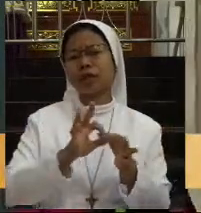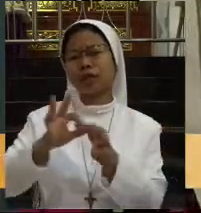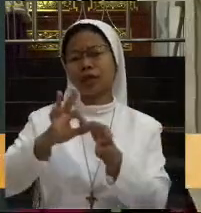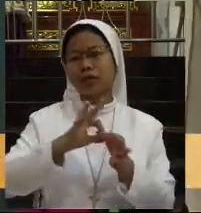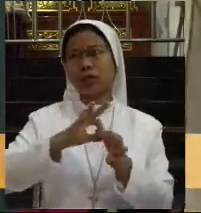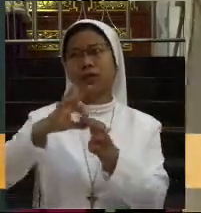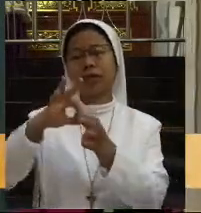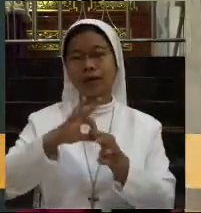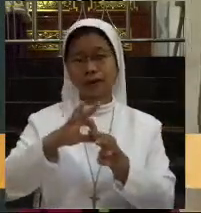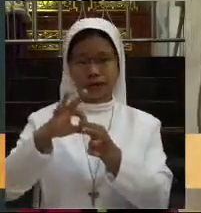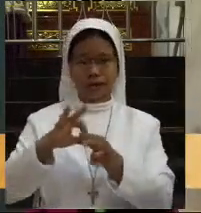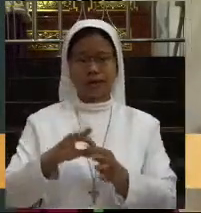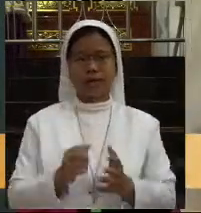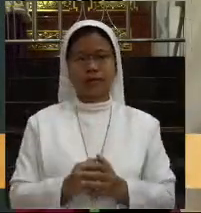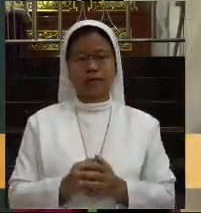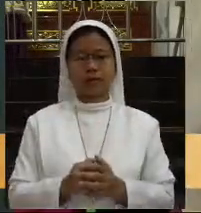us,